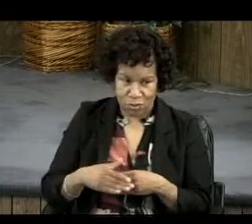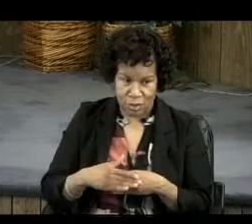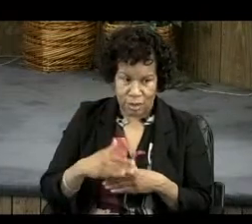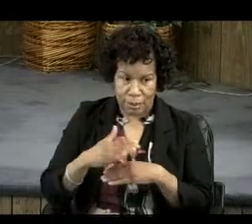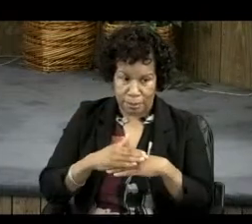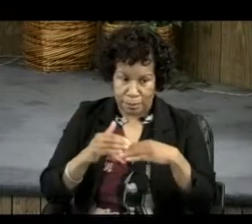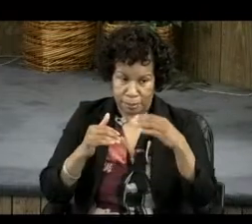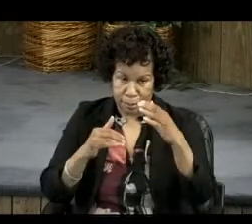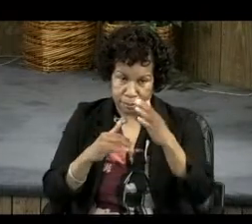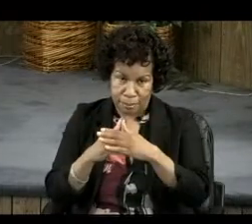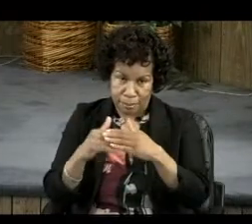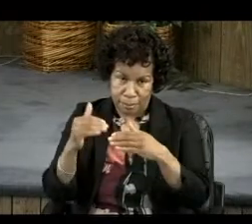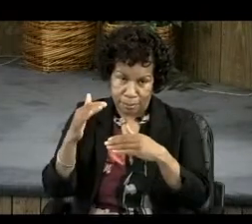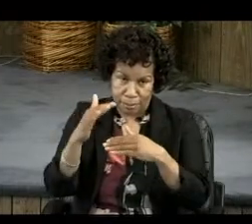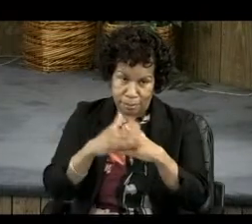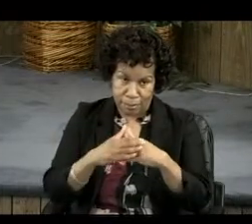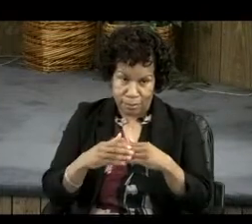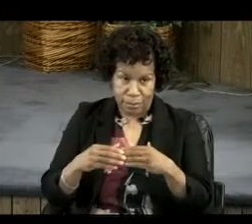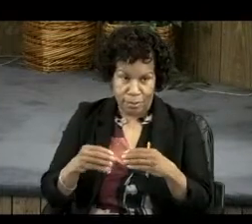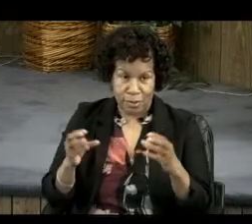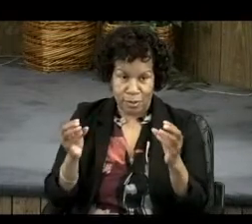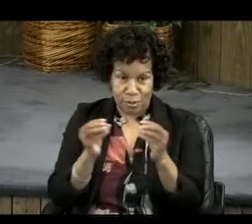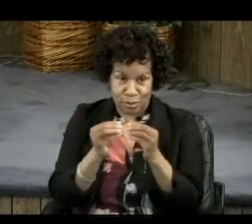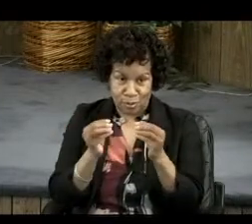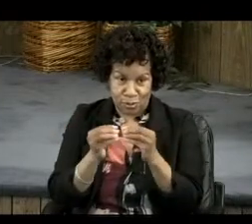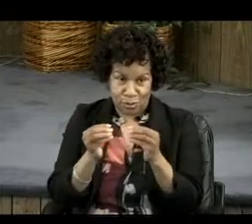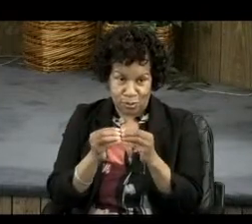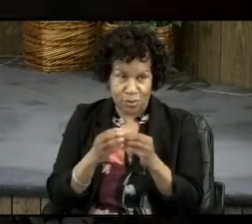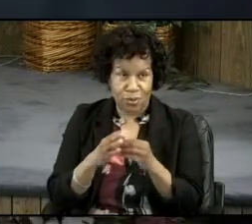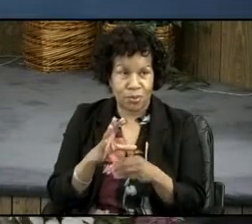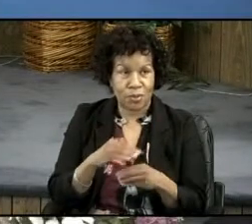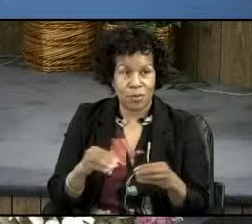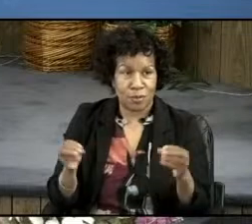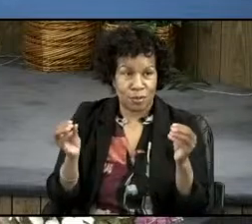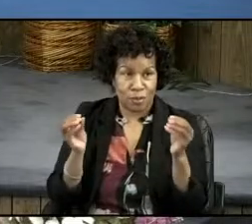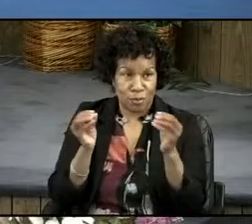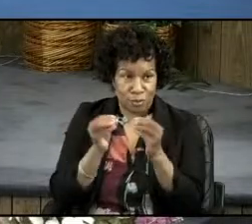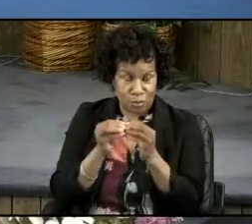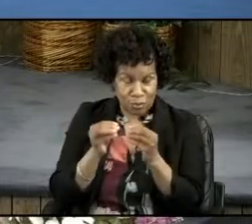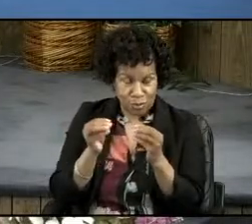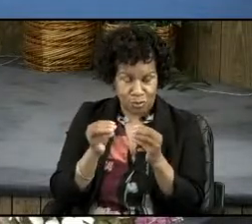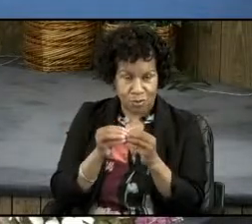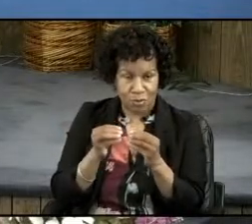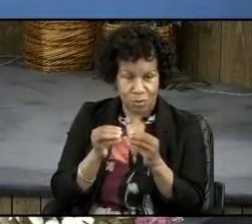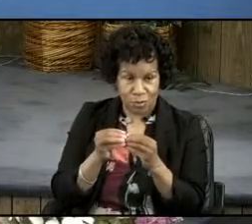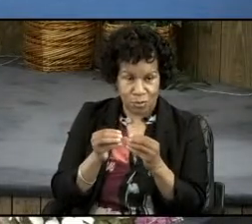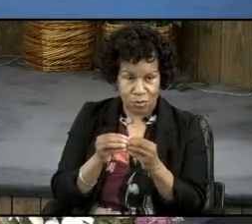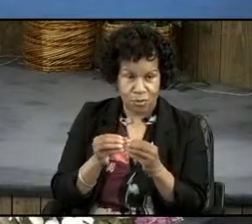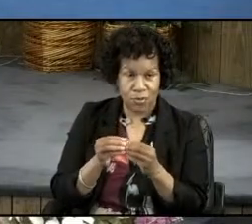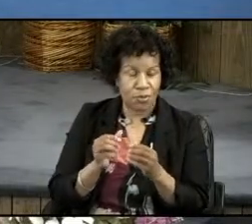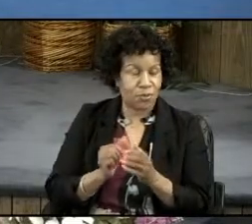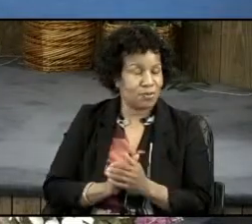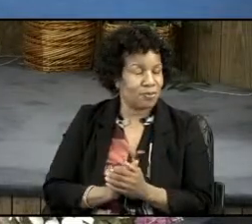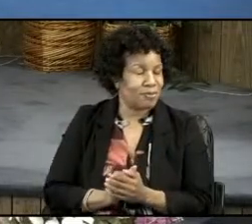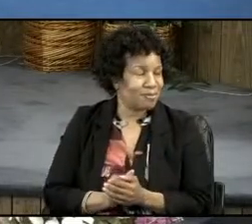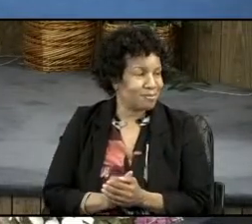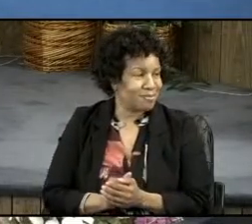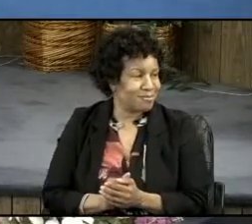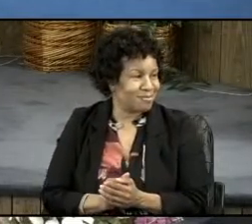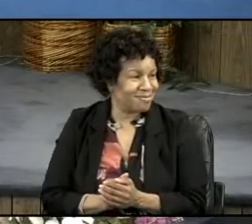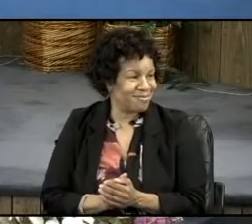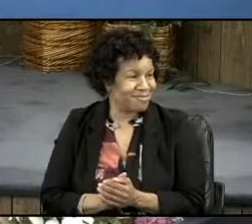There's a Hebrew word for it, but I'm scared to say it. I might mess that one up. I'm going to leave that one alone. Sister Hood said, you can do